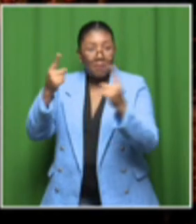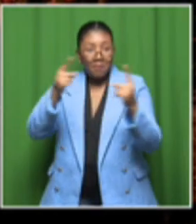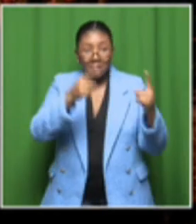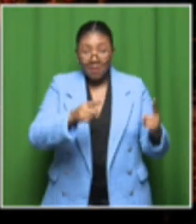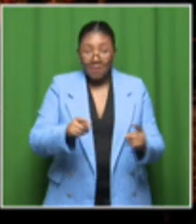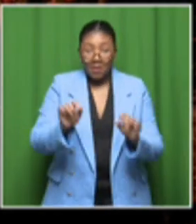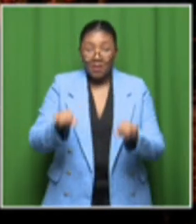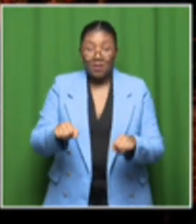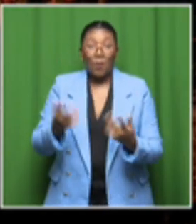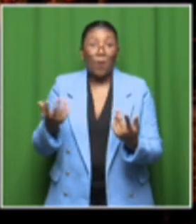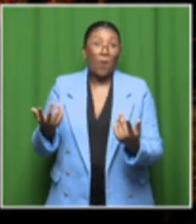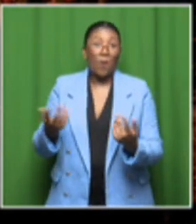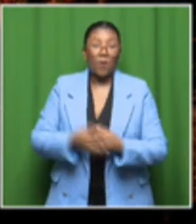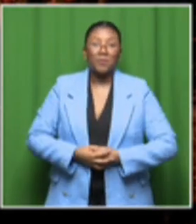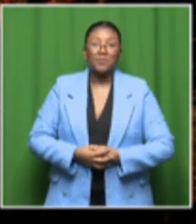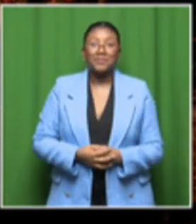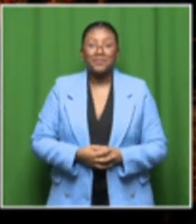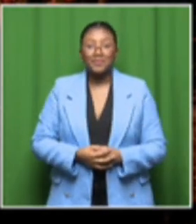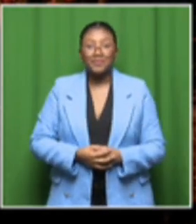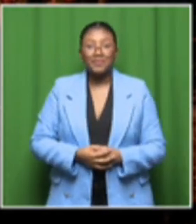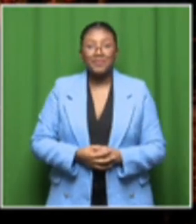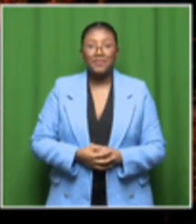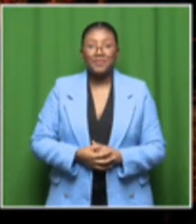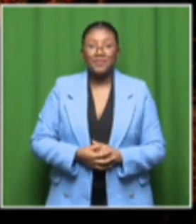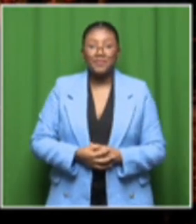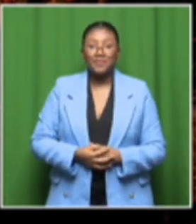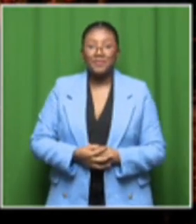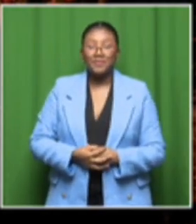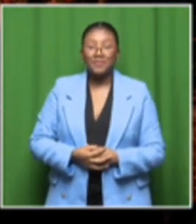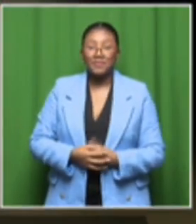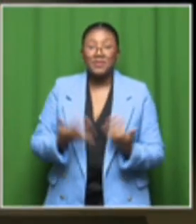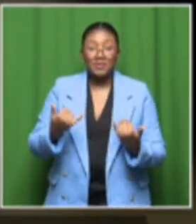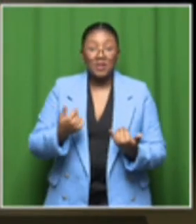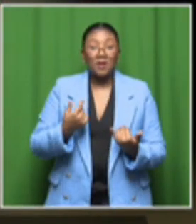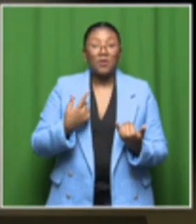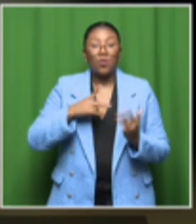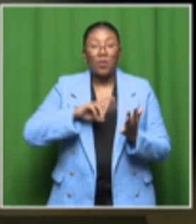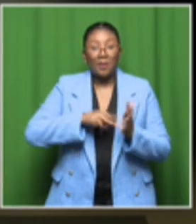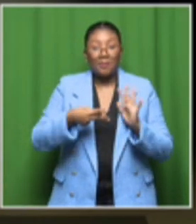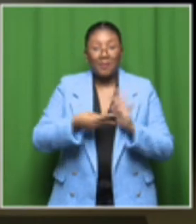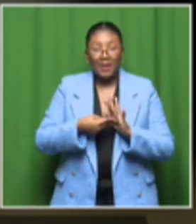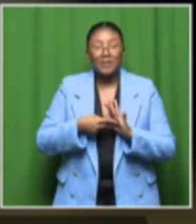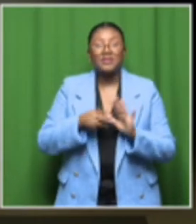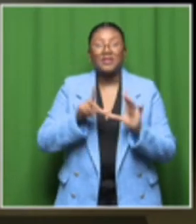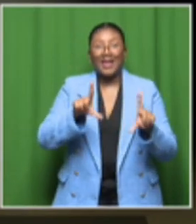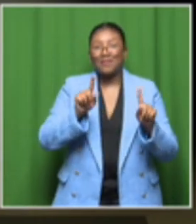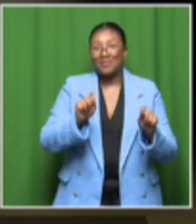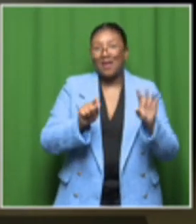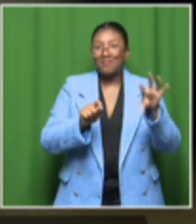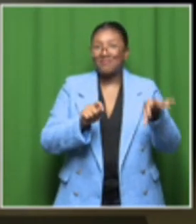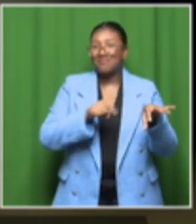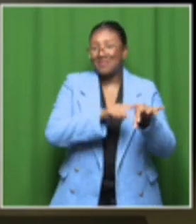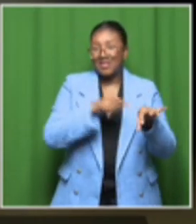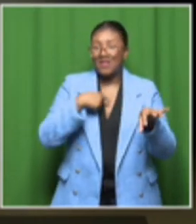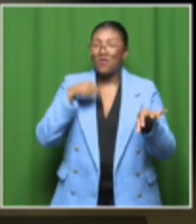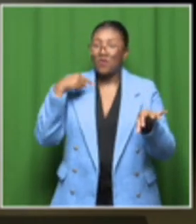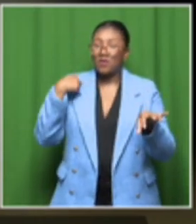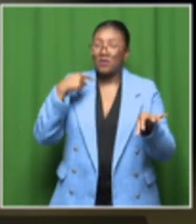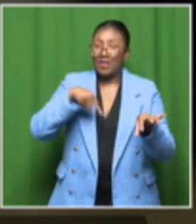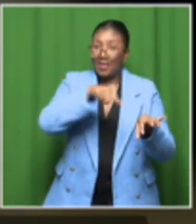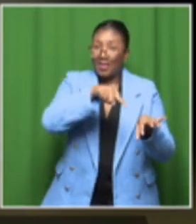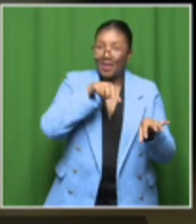Yeah. So we actually planning Kids Love Jazz Cape Town. Okay. So that's one way we are